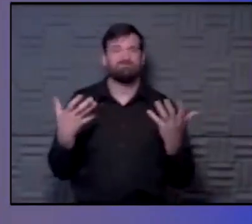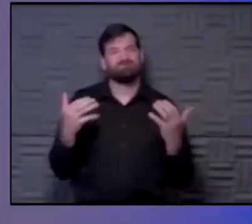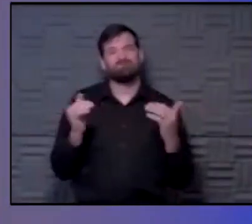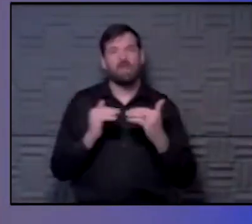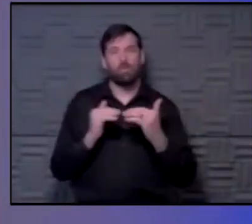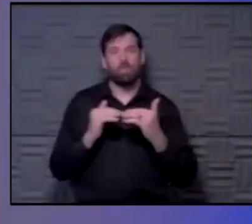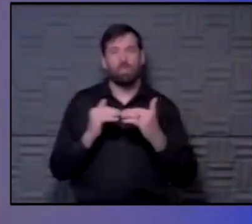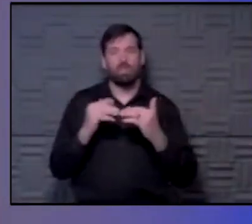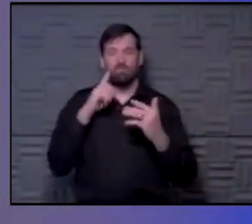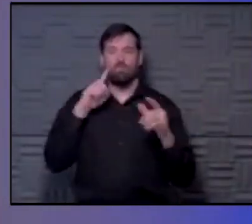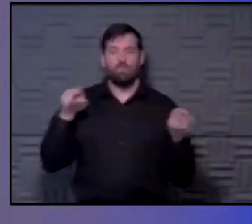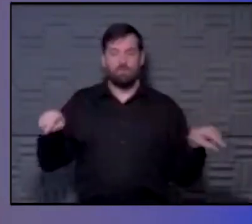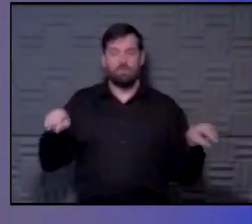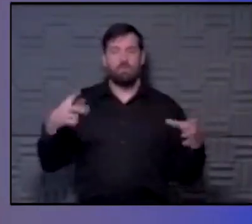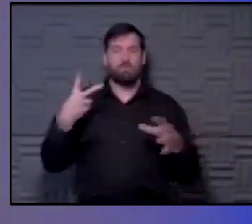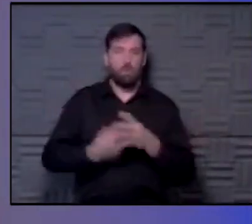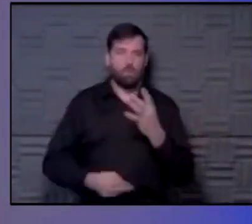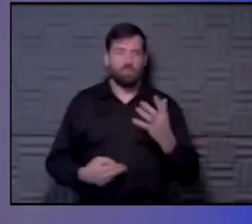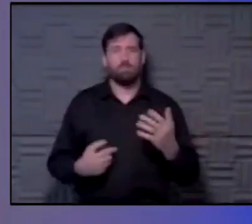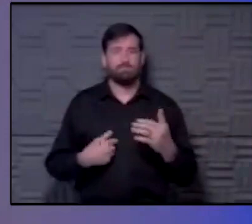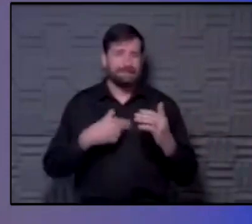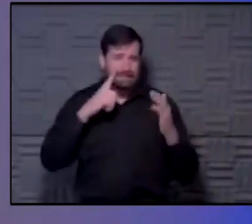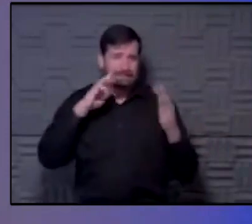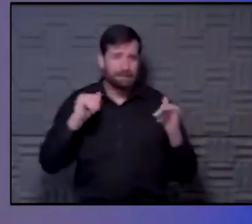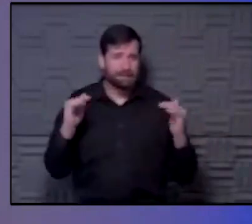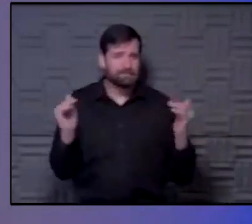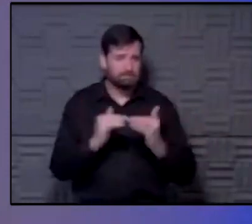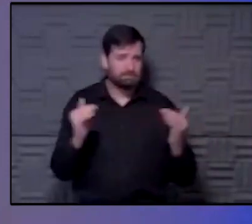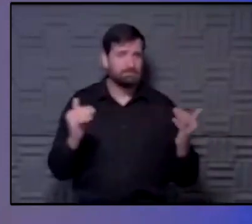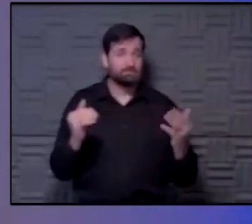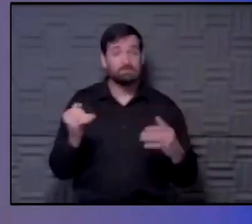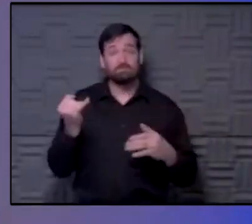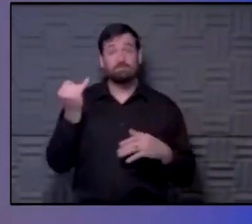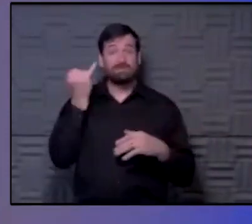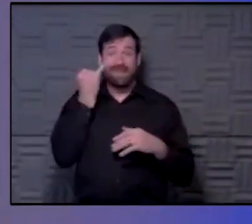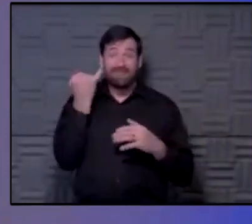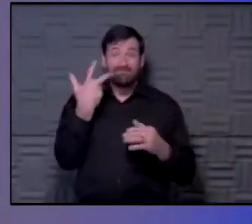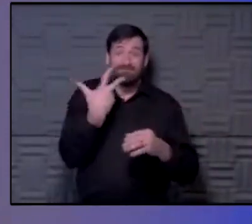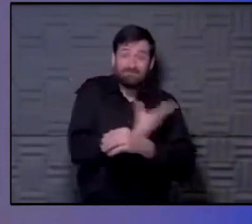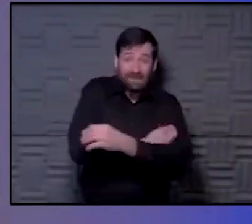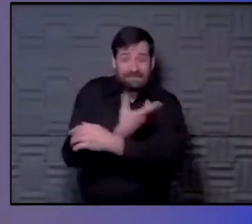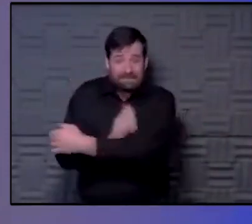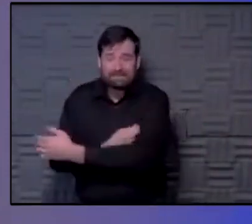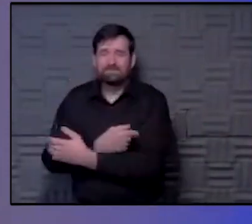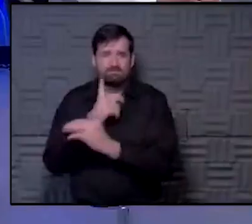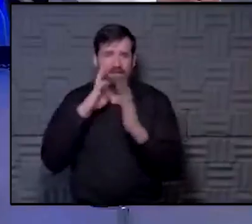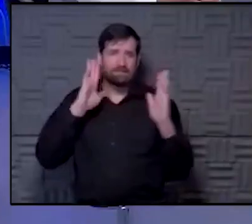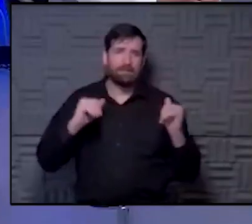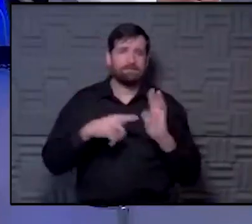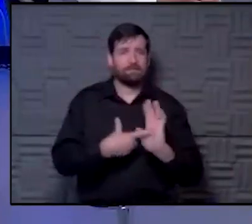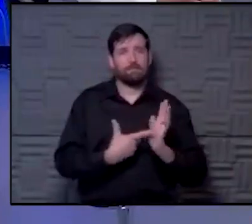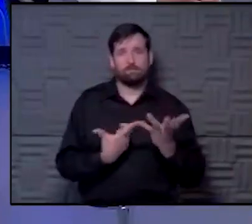with both vaccines. I mean, I would expect it if I was going to get either of those vaccines. So.